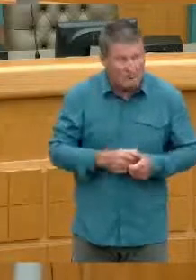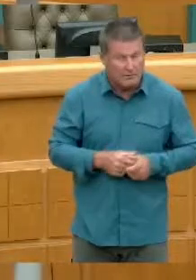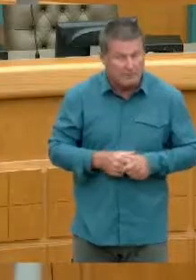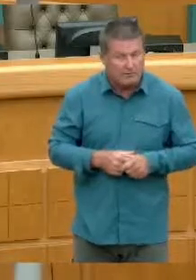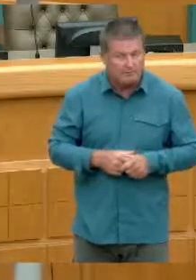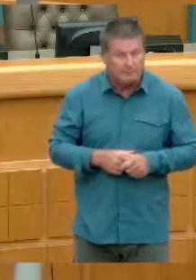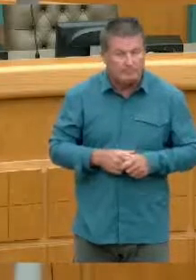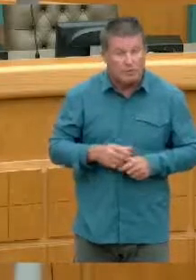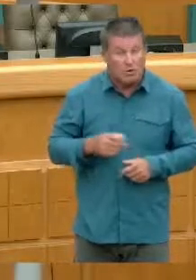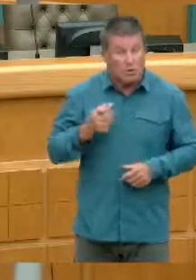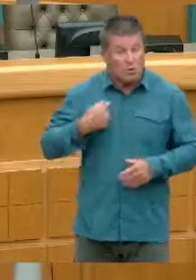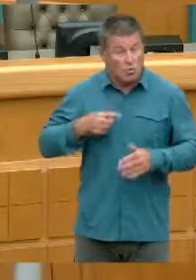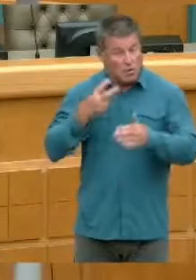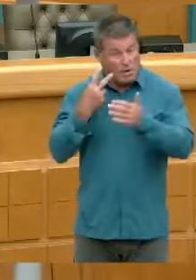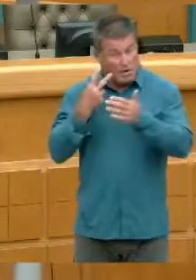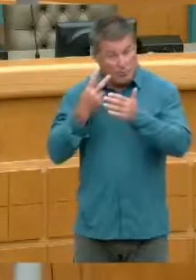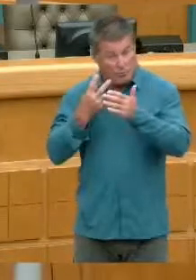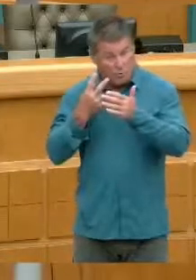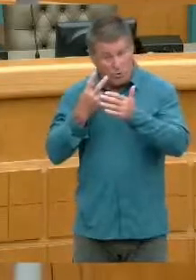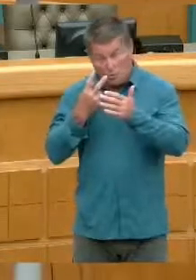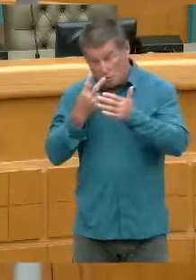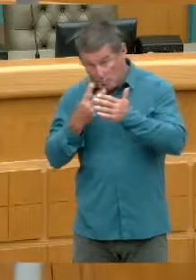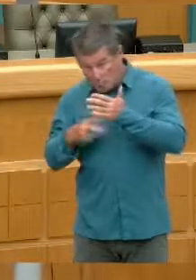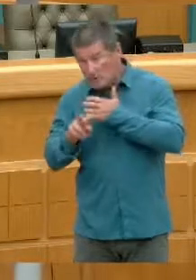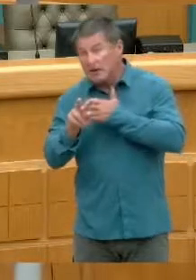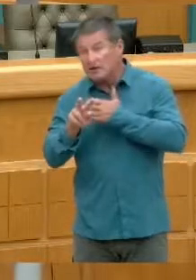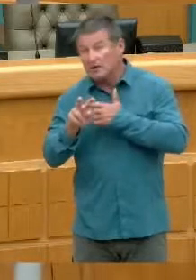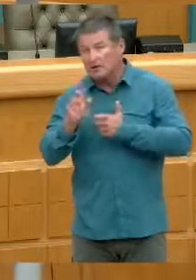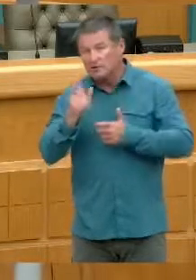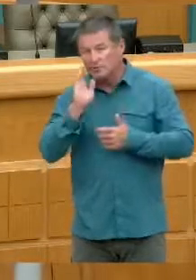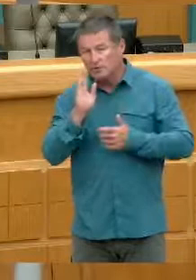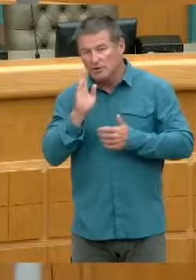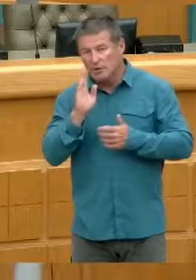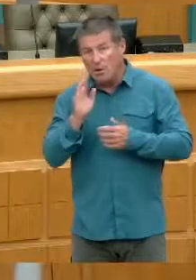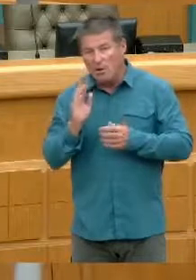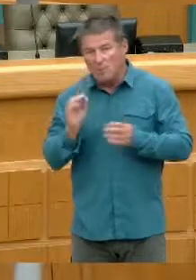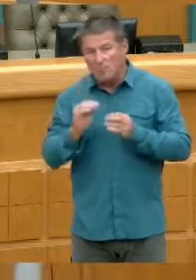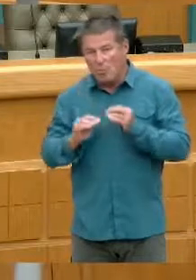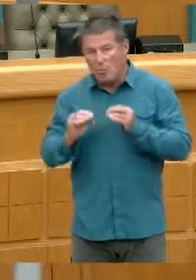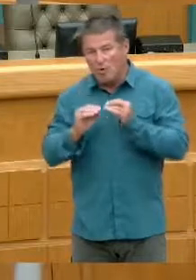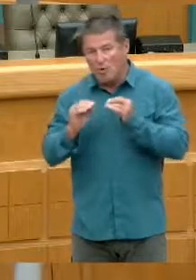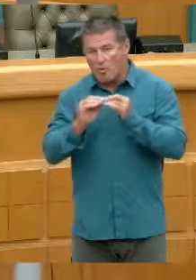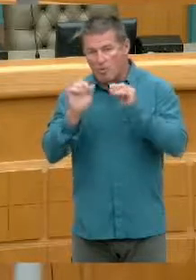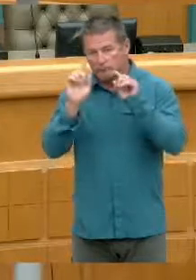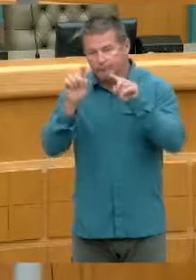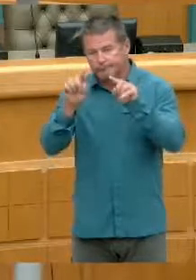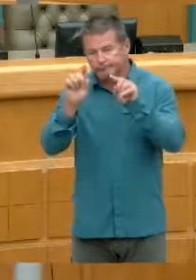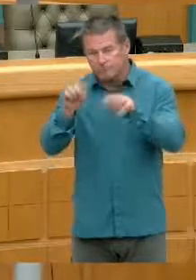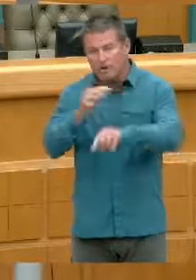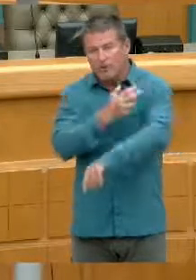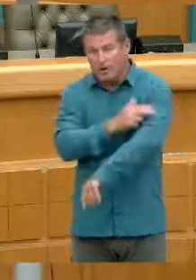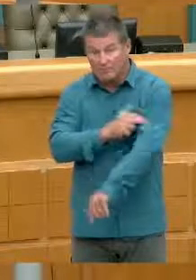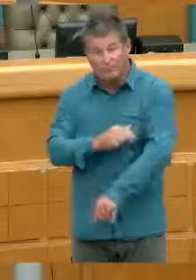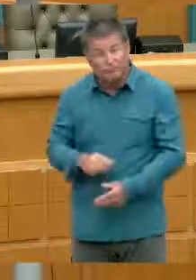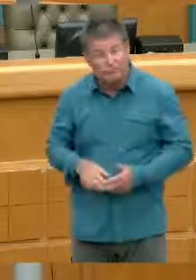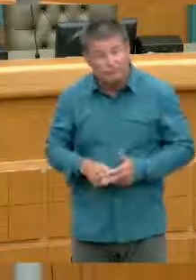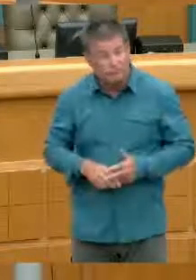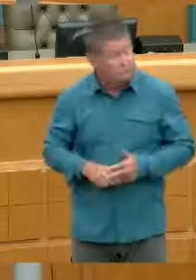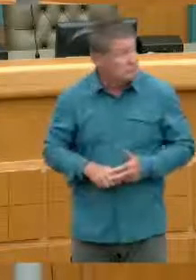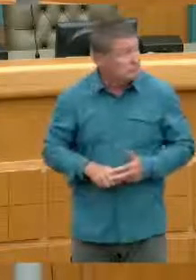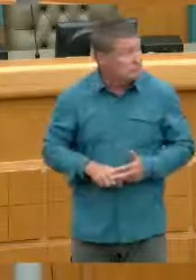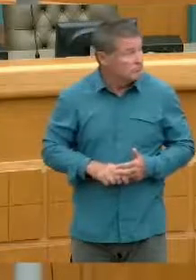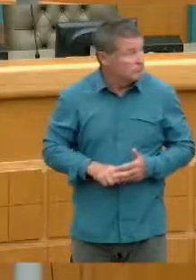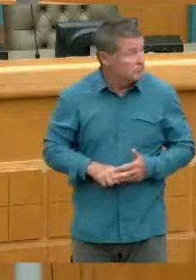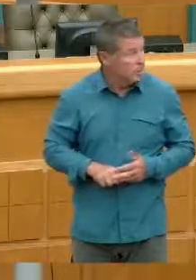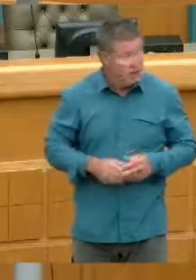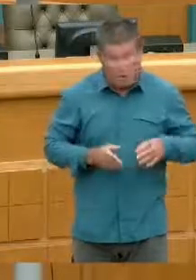an increase in the number of hospitalizations. The ribbon represents the low expectation and the